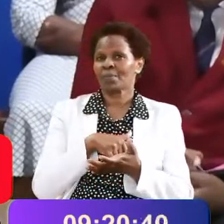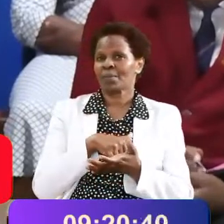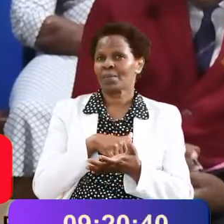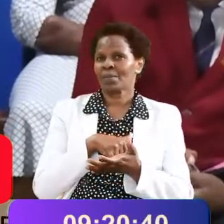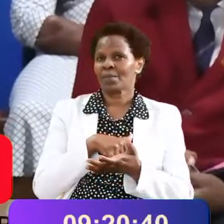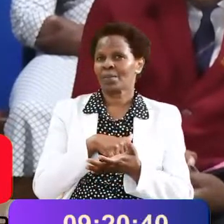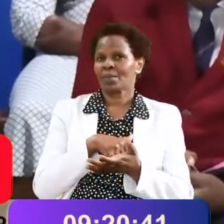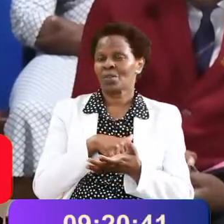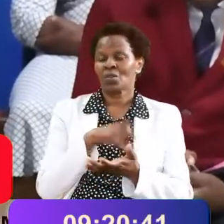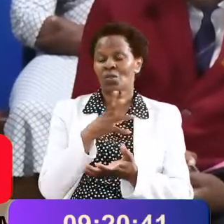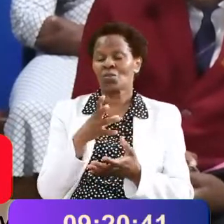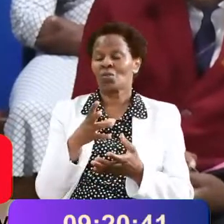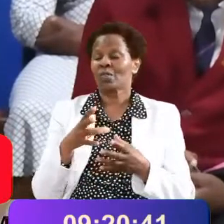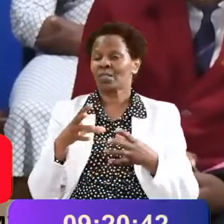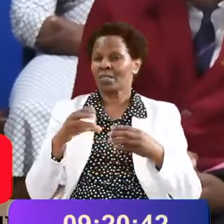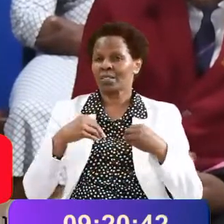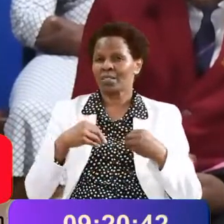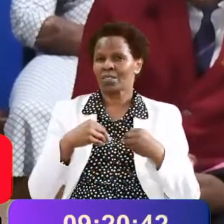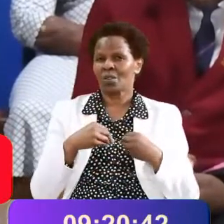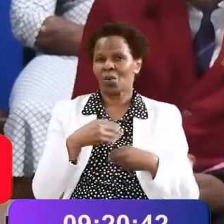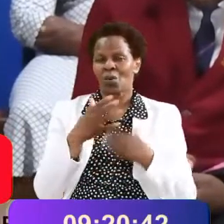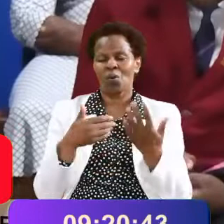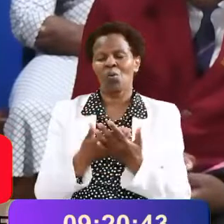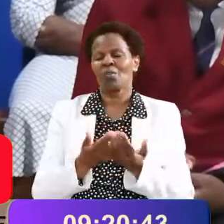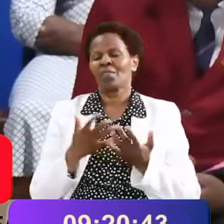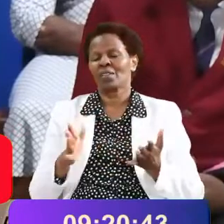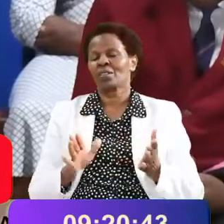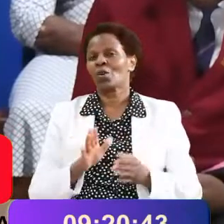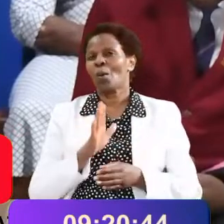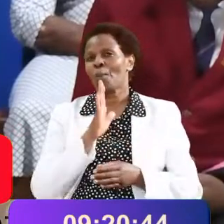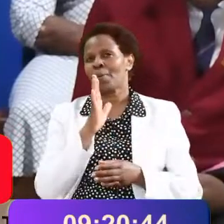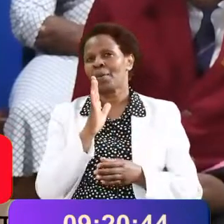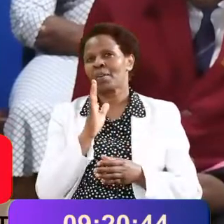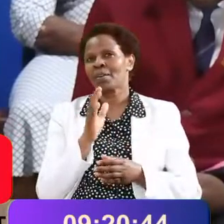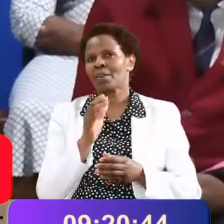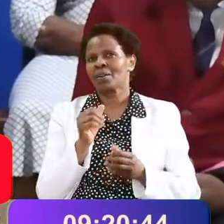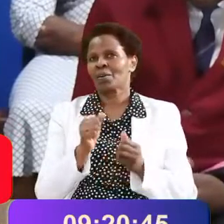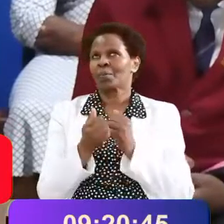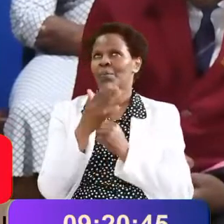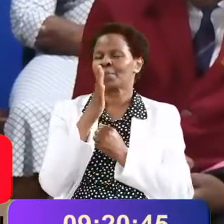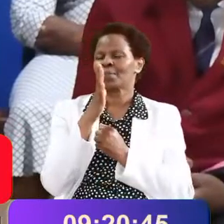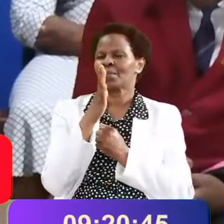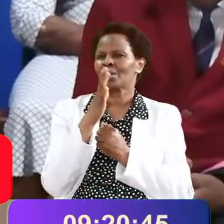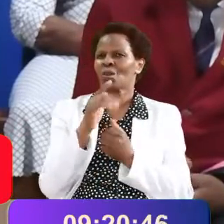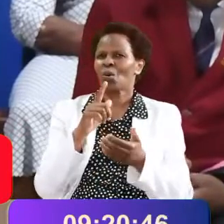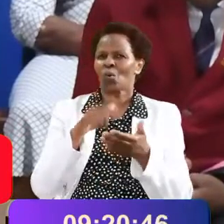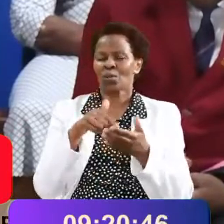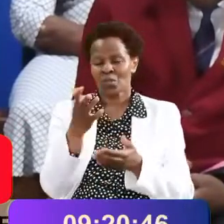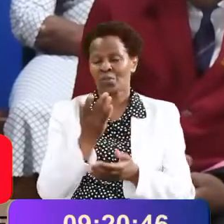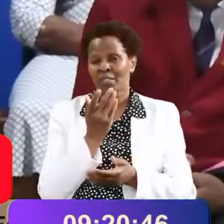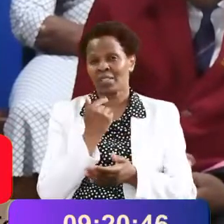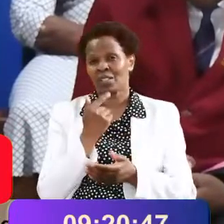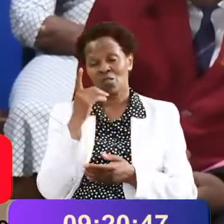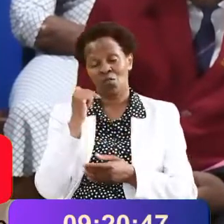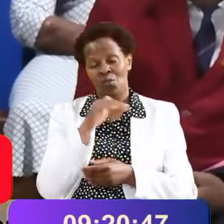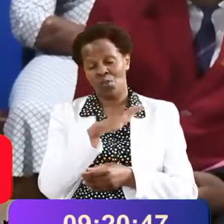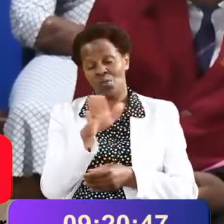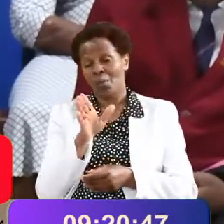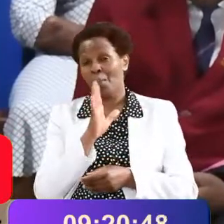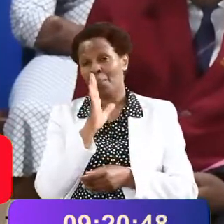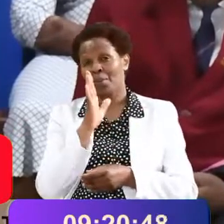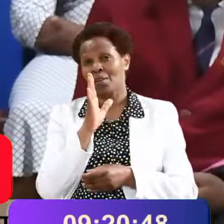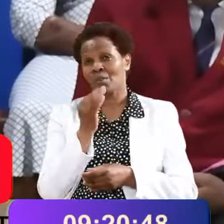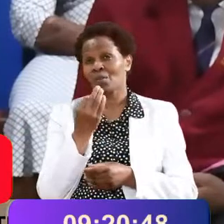been given the necessary things for godliness. So God has already provided what is required for us in order to be